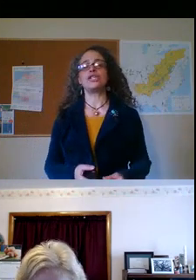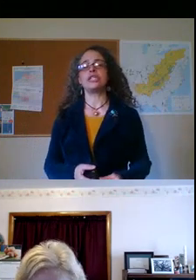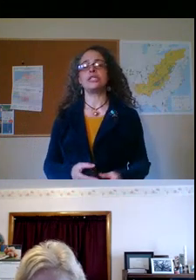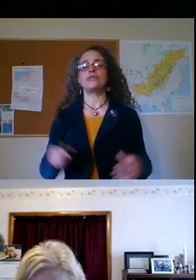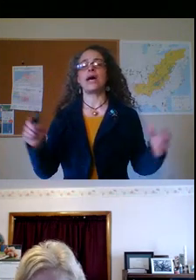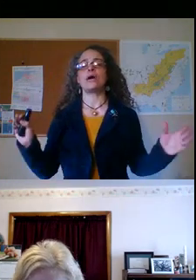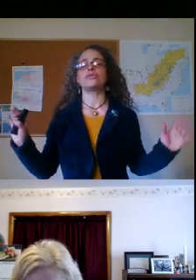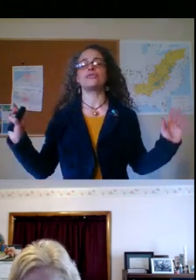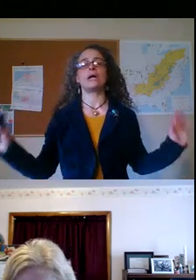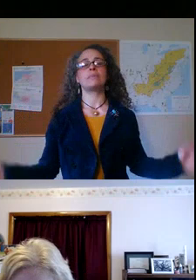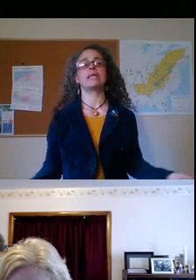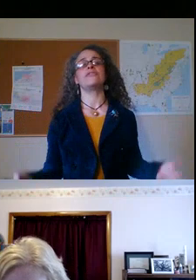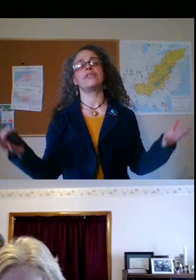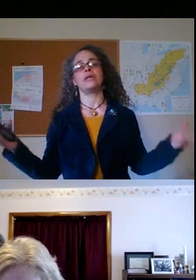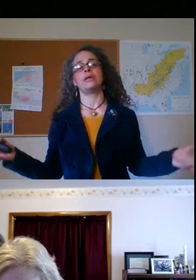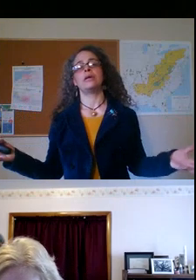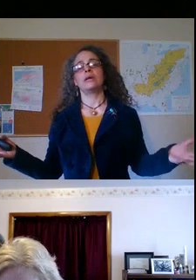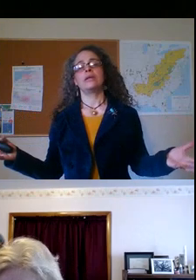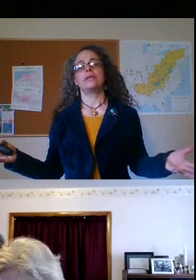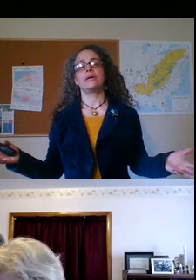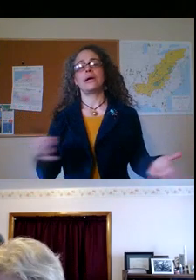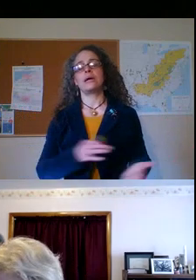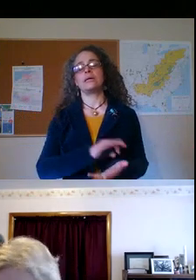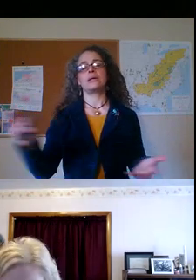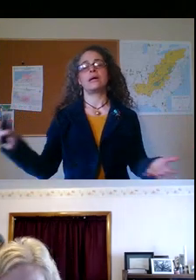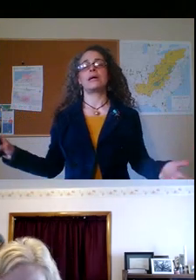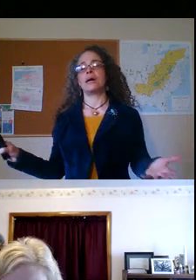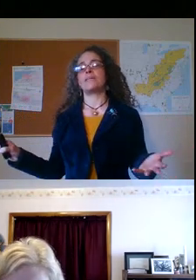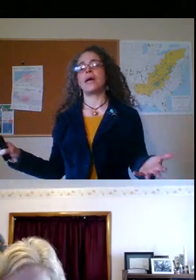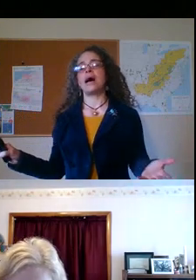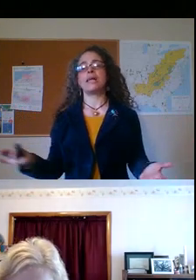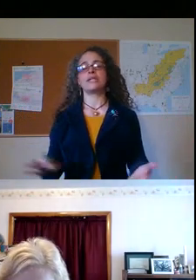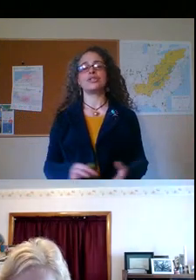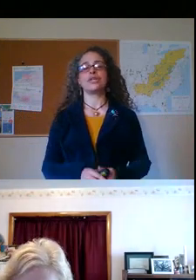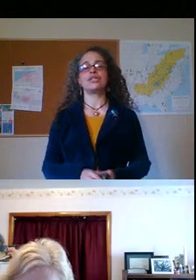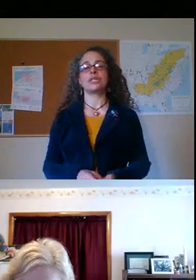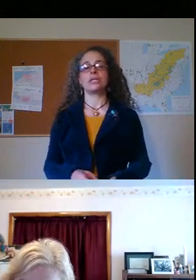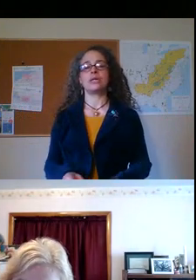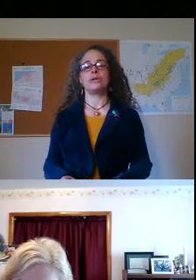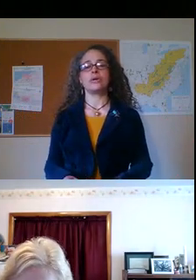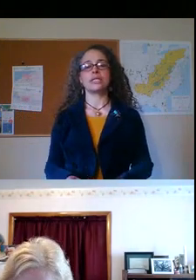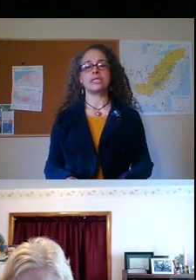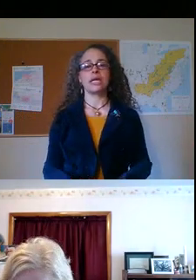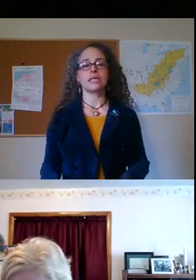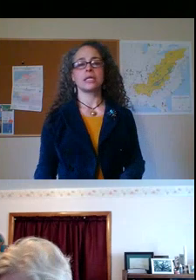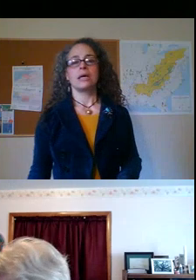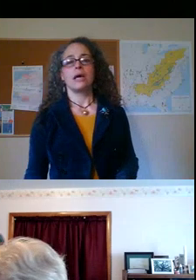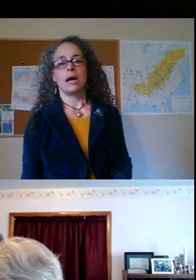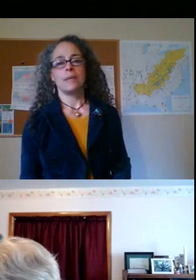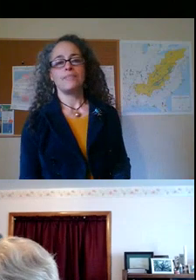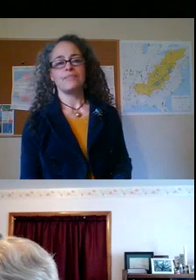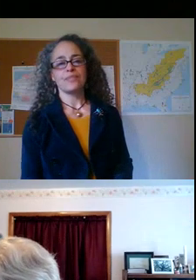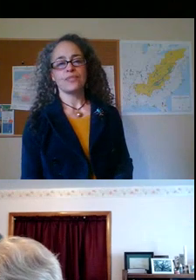and strategies of how to uplift the Appalachian region in New York